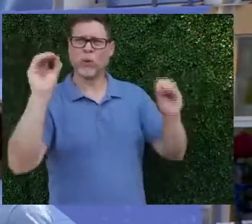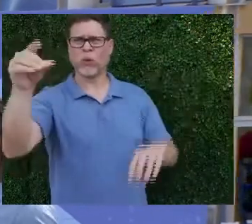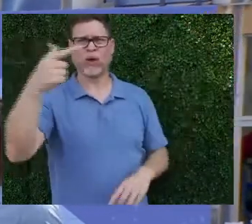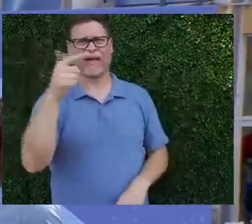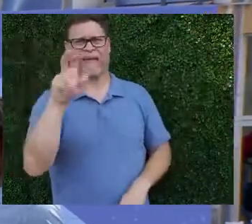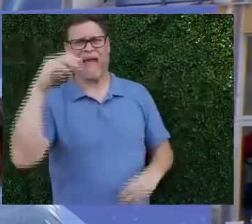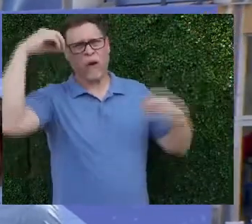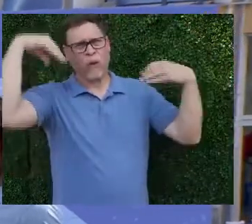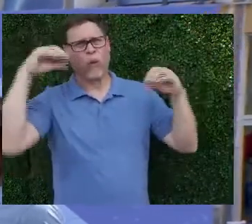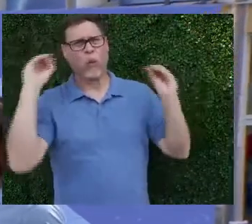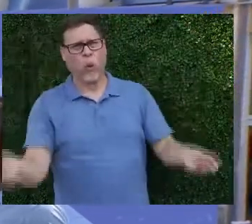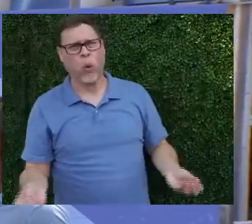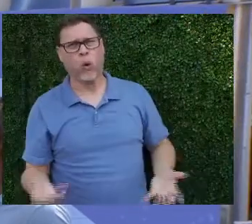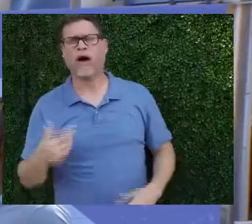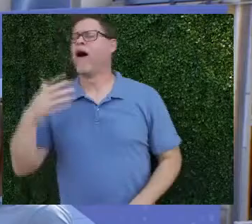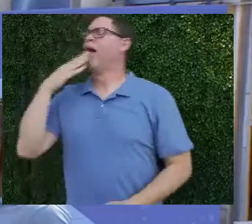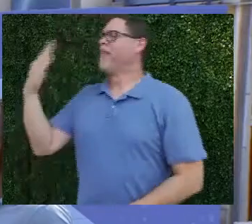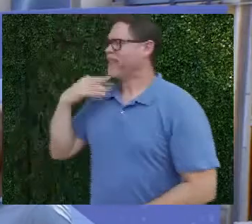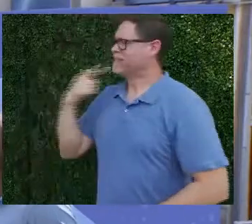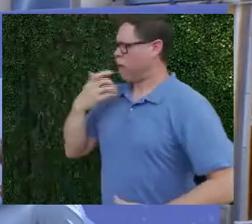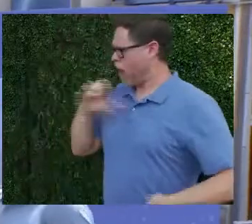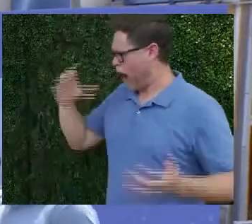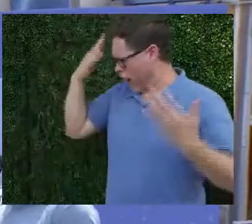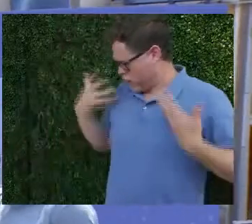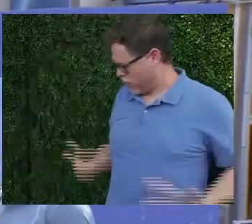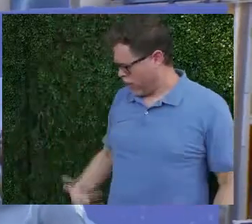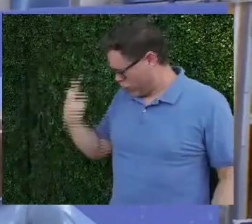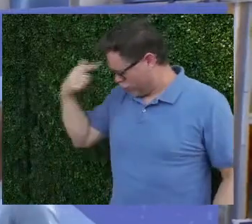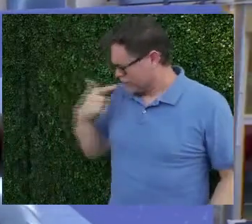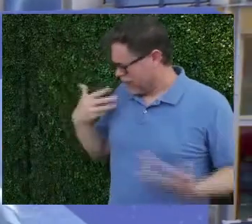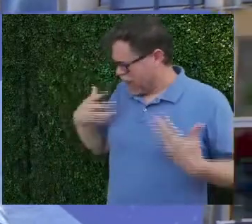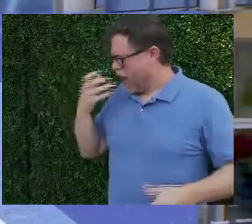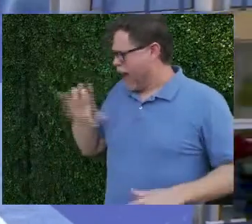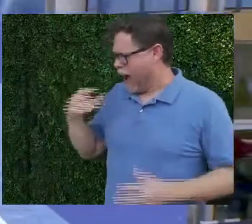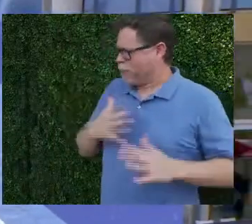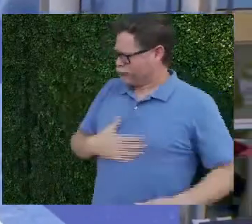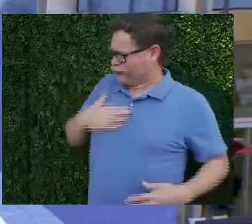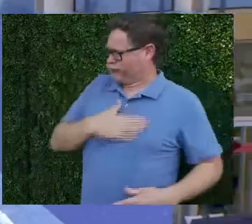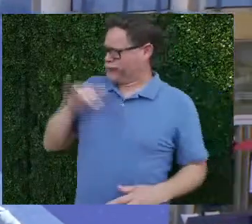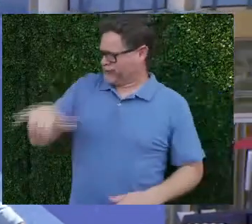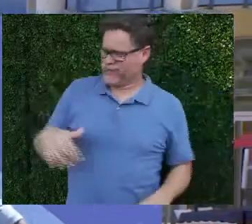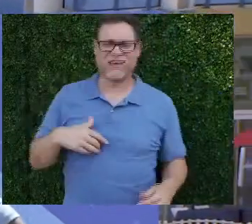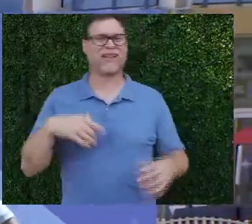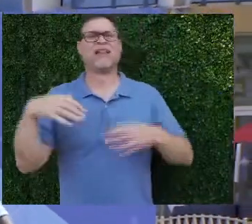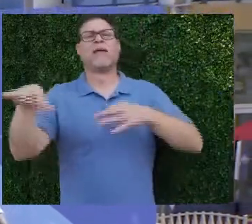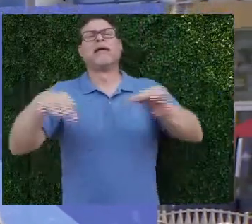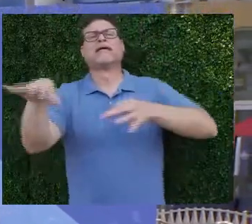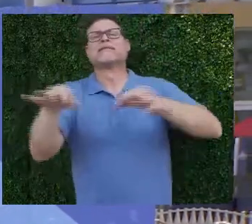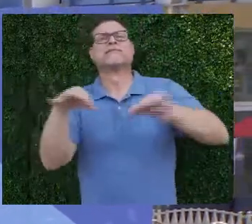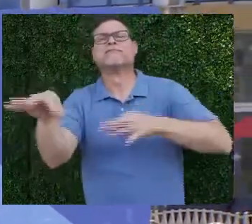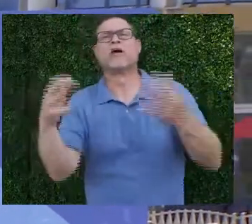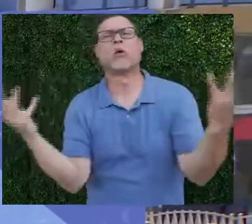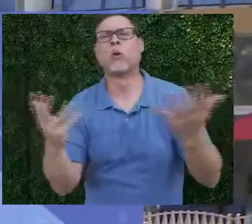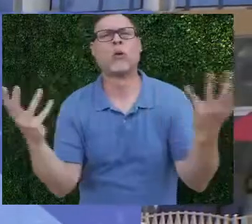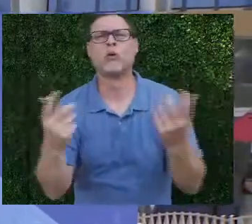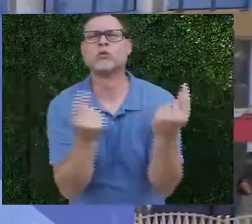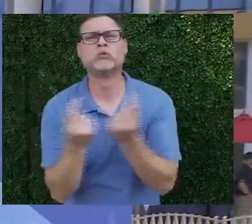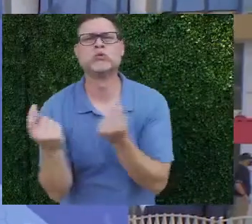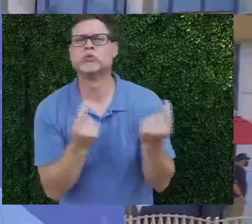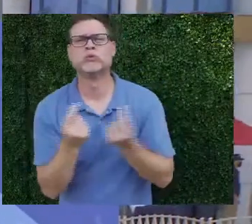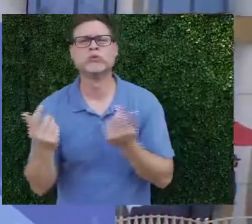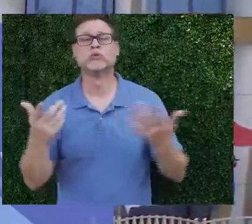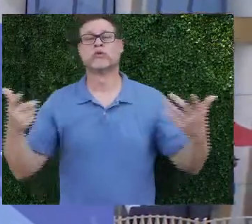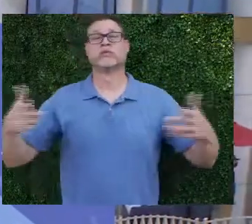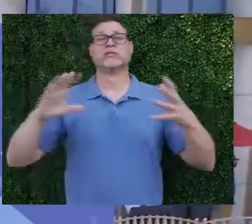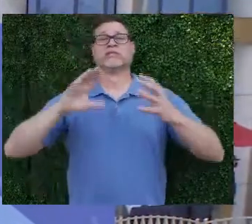yeah, no, thank you. I mean, thank you for saying I'm hot. I appreciate it. Let me just explain what we're doing here and what